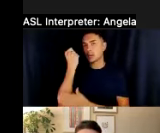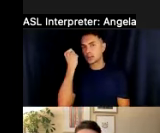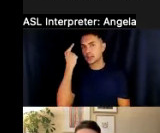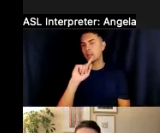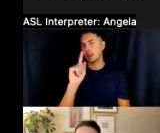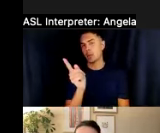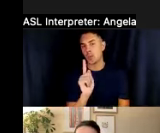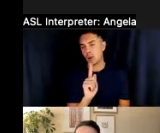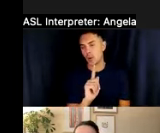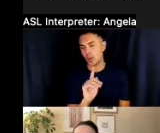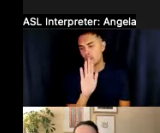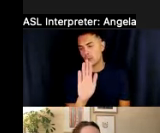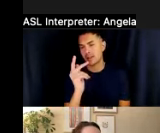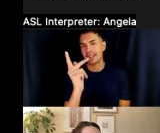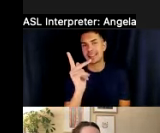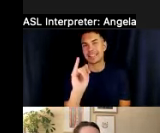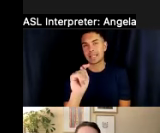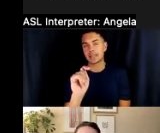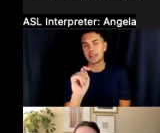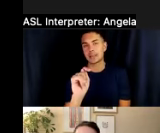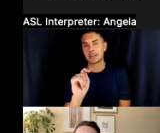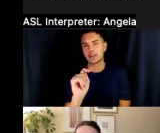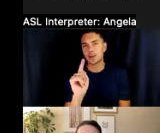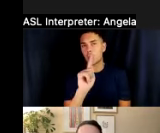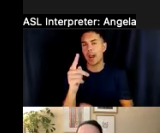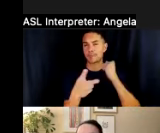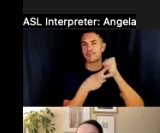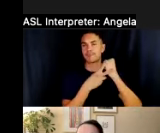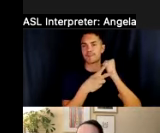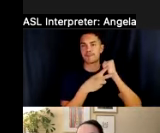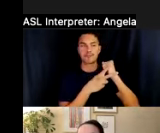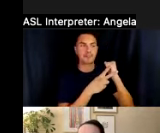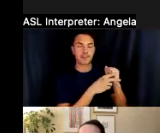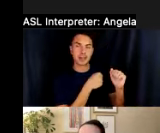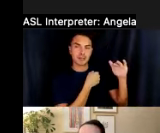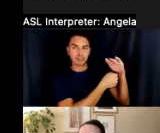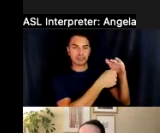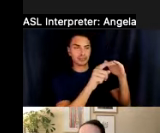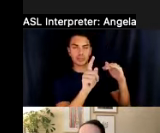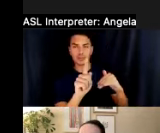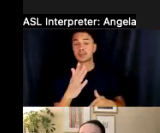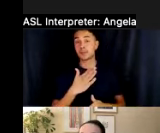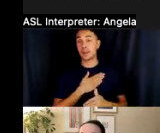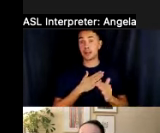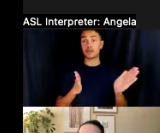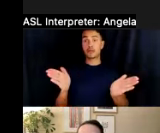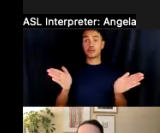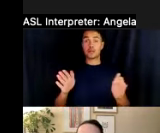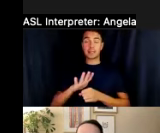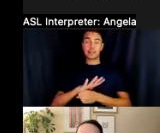where the kits themselves are housed. For example, in my service area,